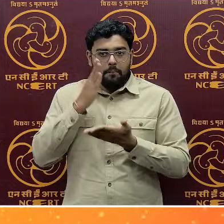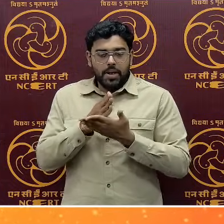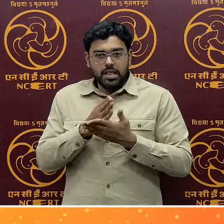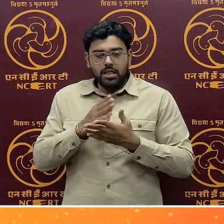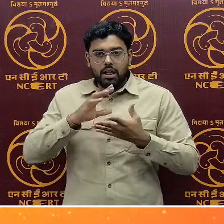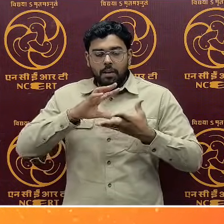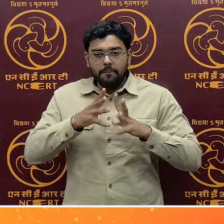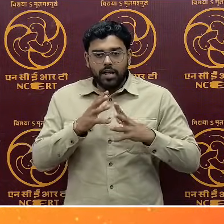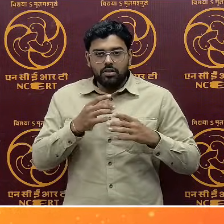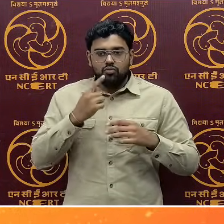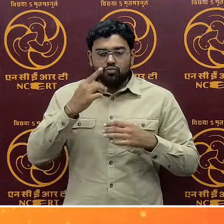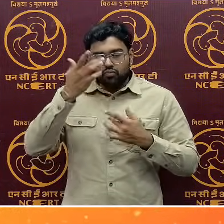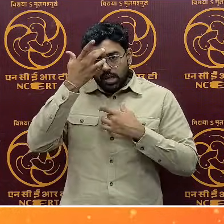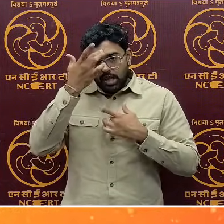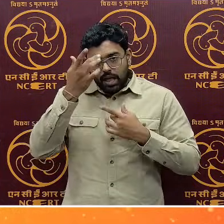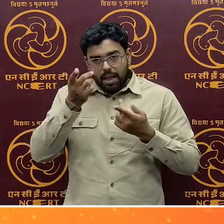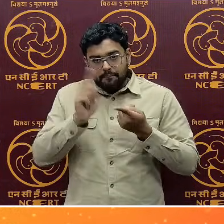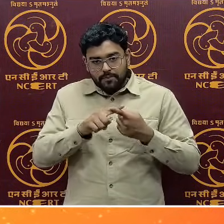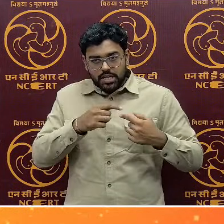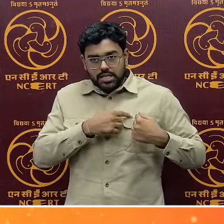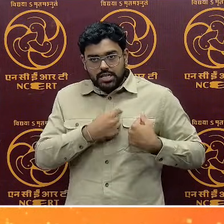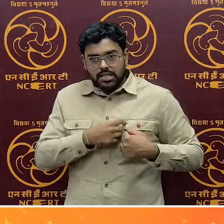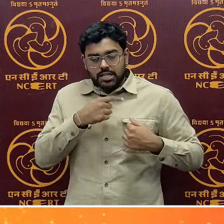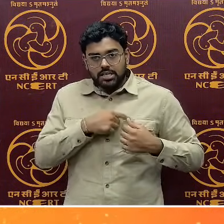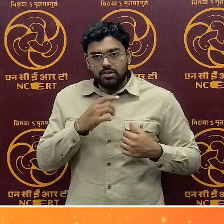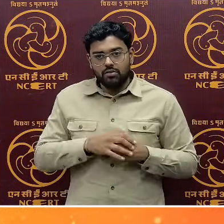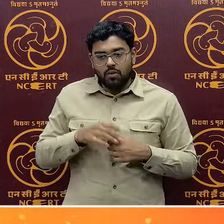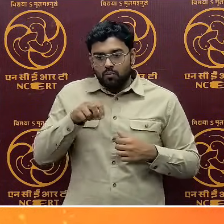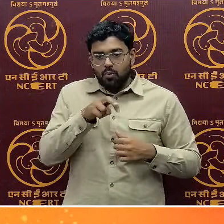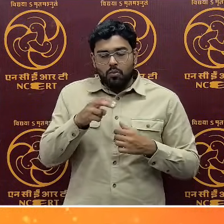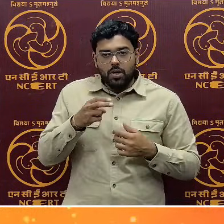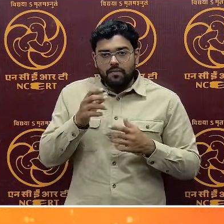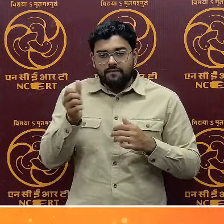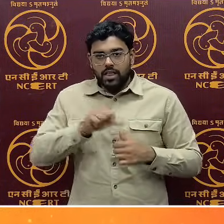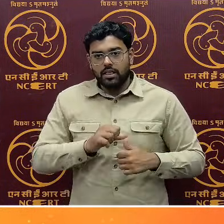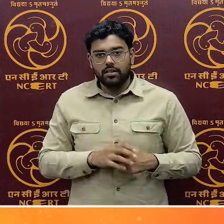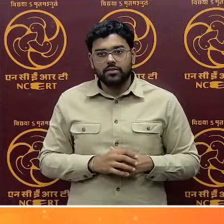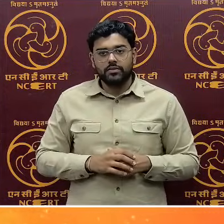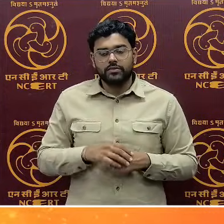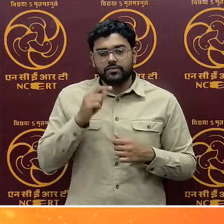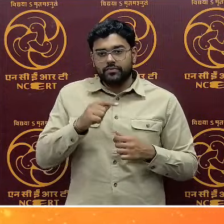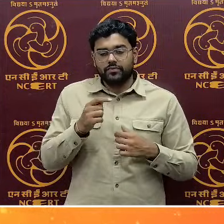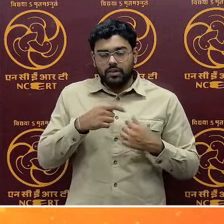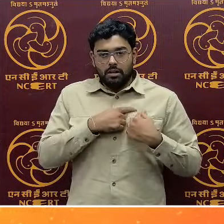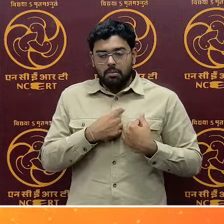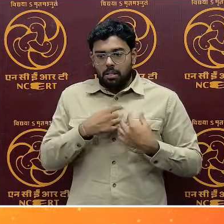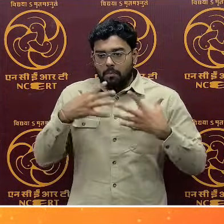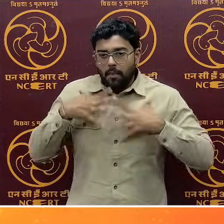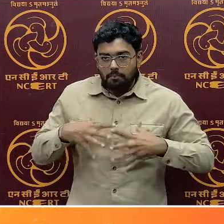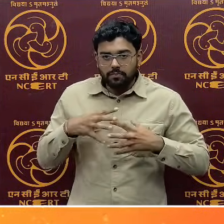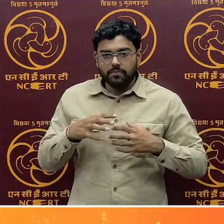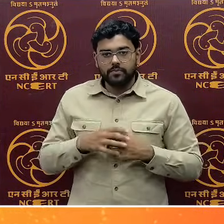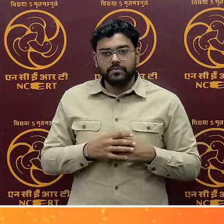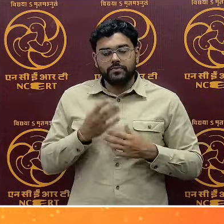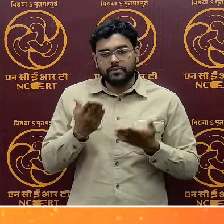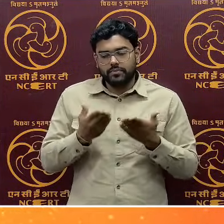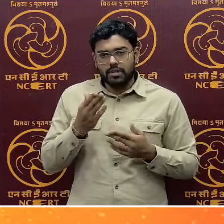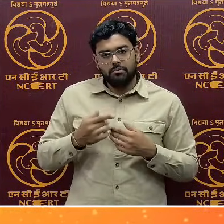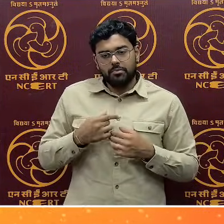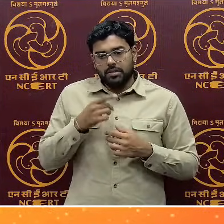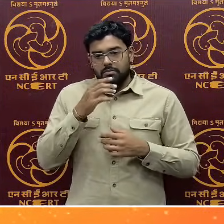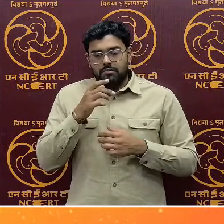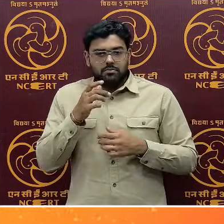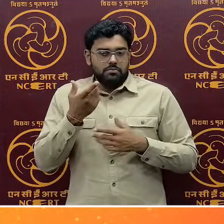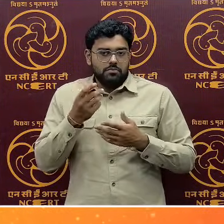sudden serious illness causing inability to move. So, he was having a sudden stroke and he must have realized in